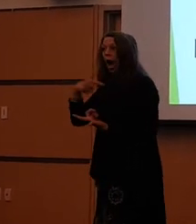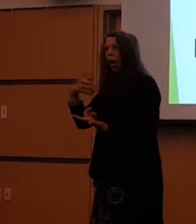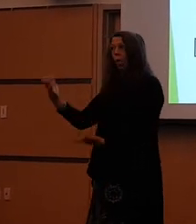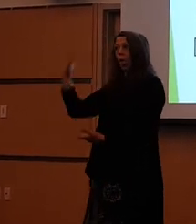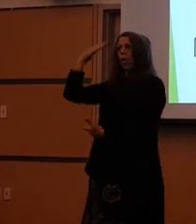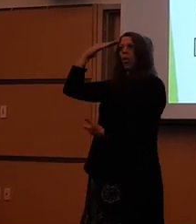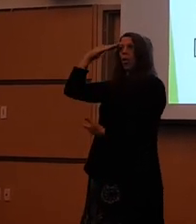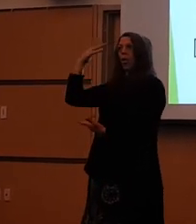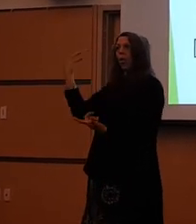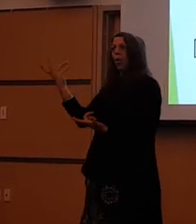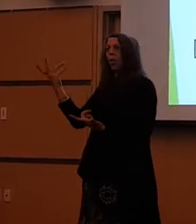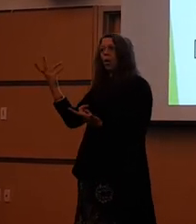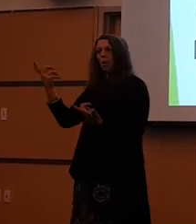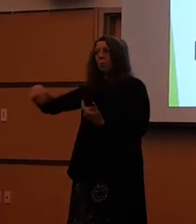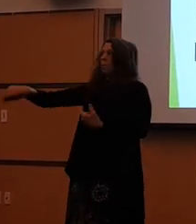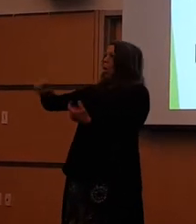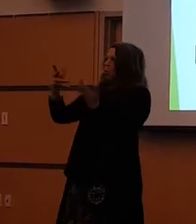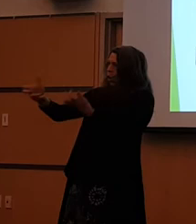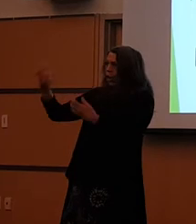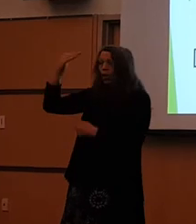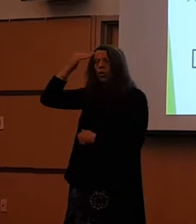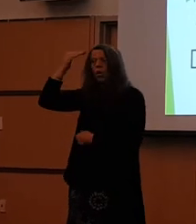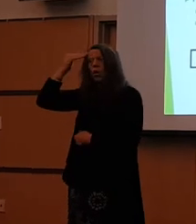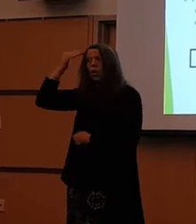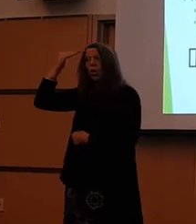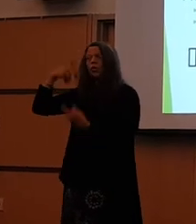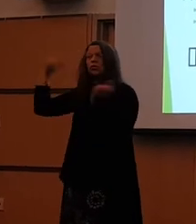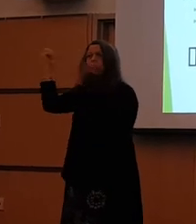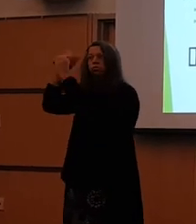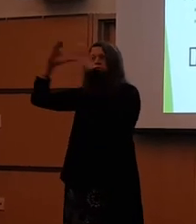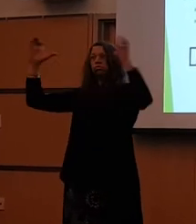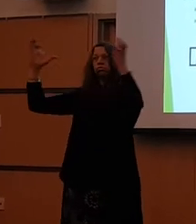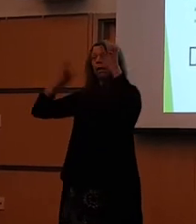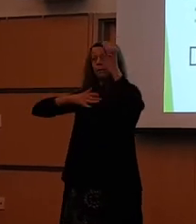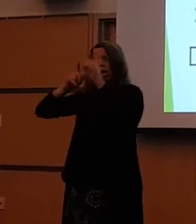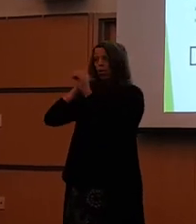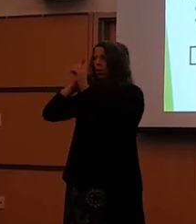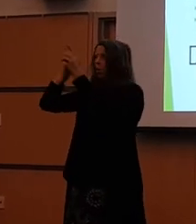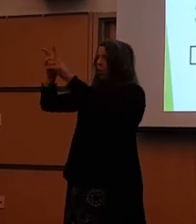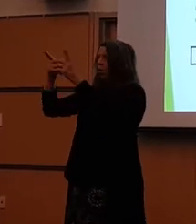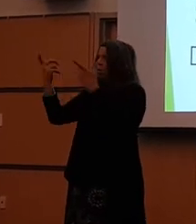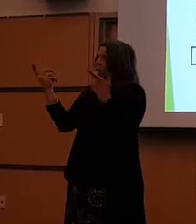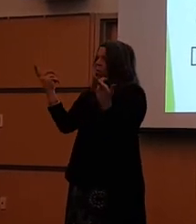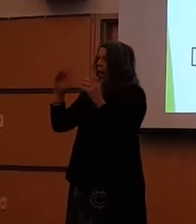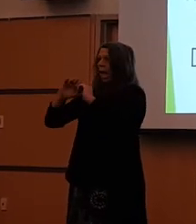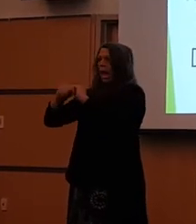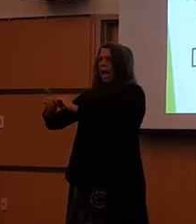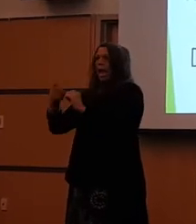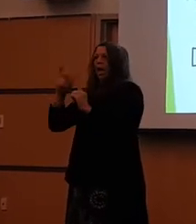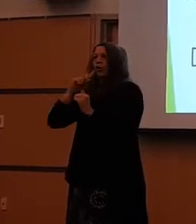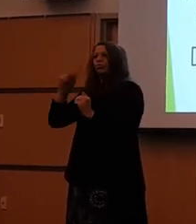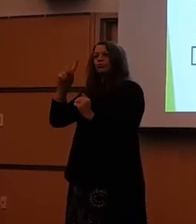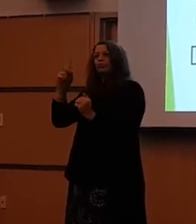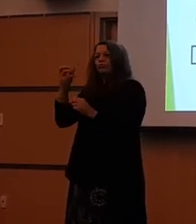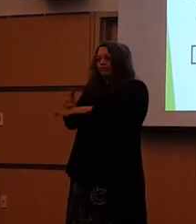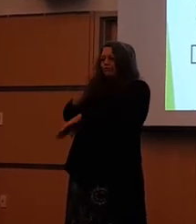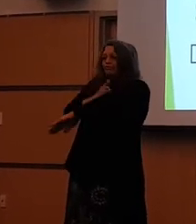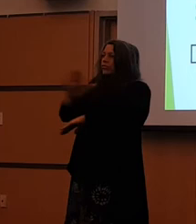provide something that is going to give the college, or the whole college community, a better college experience.